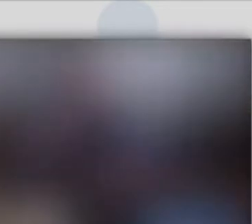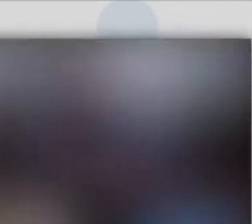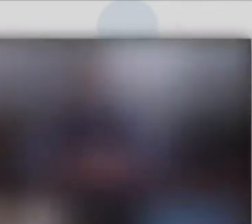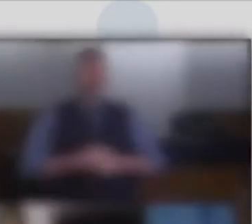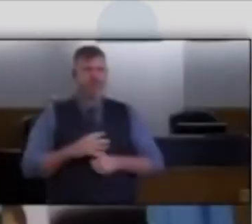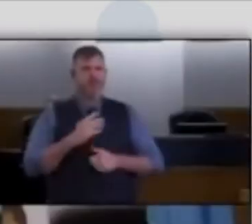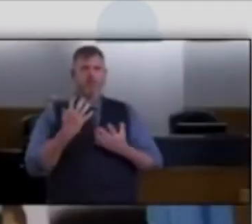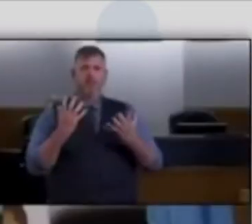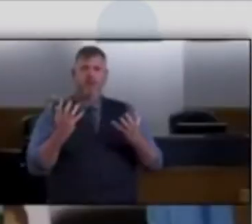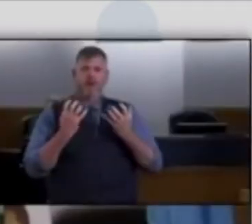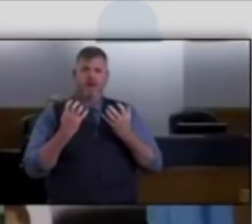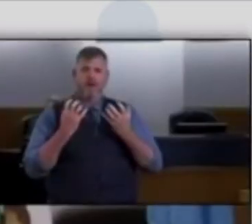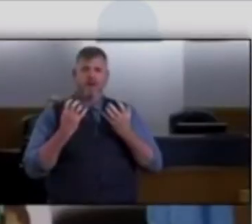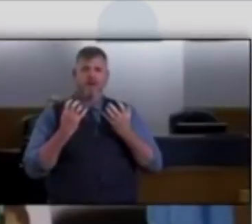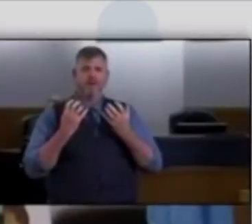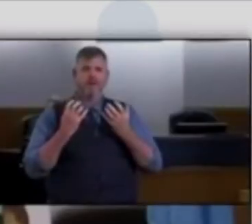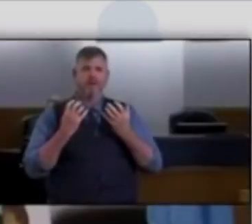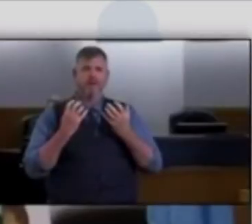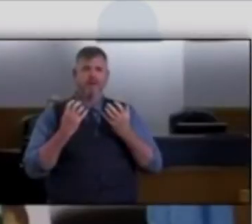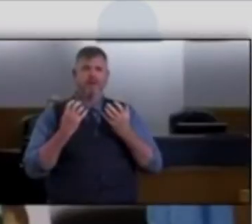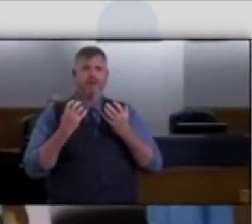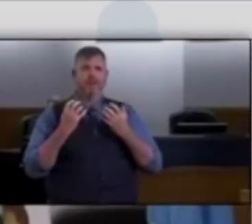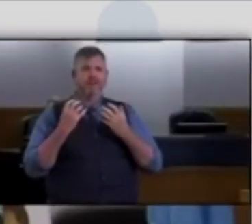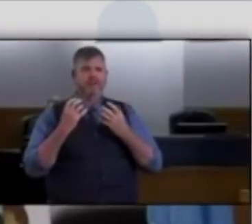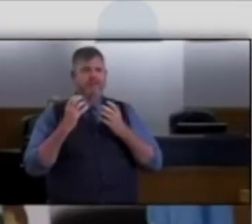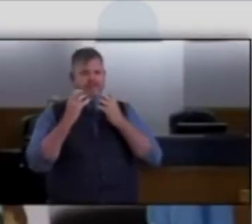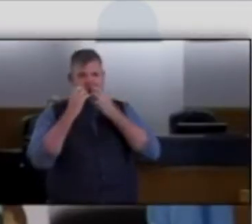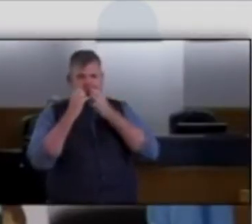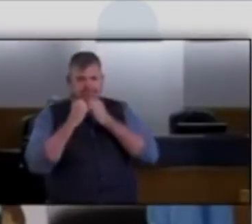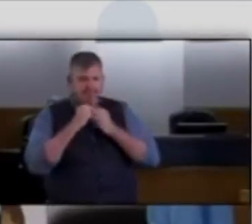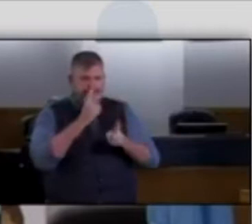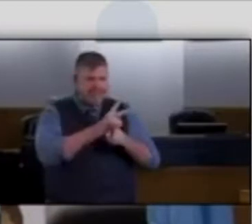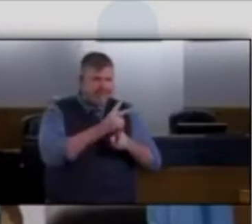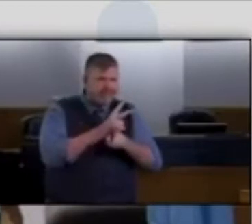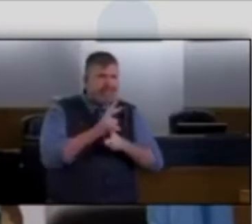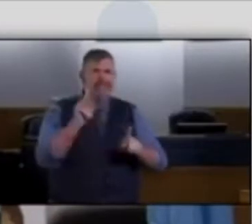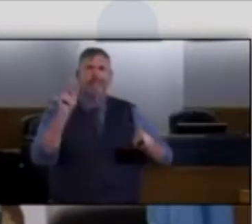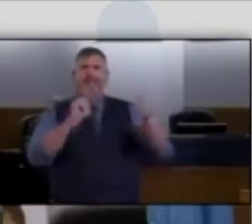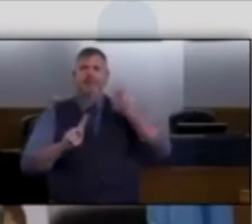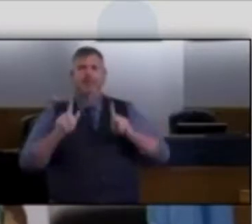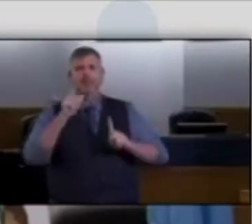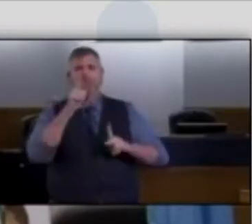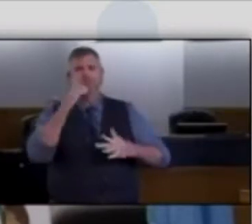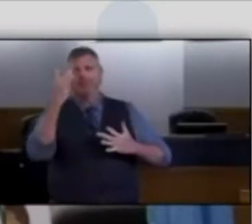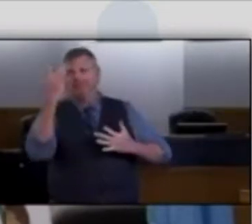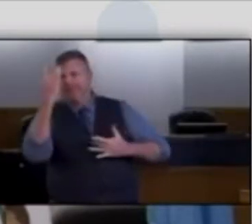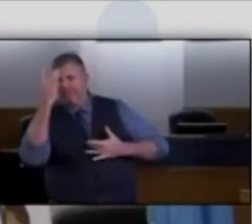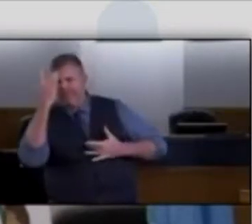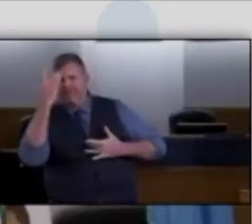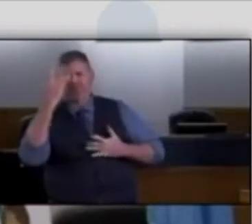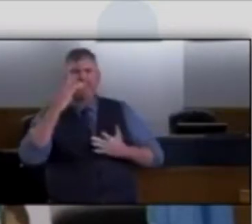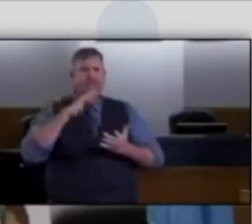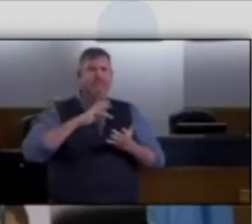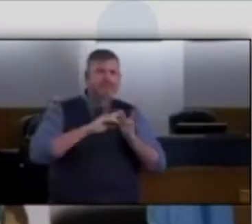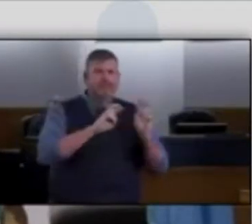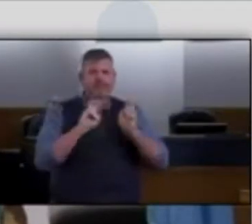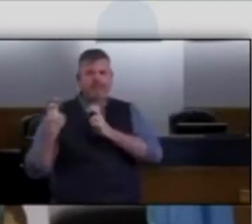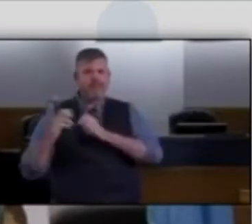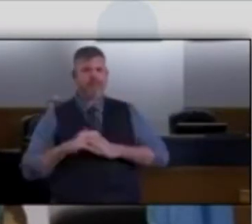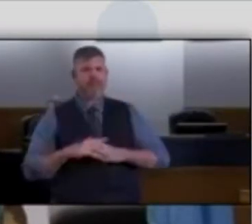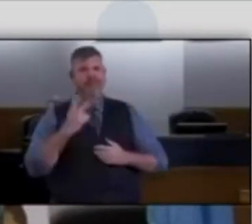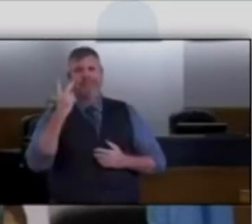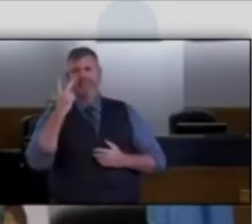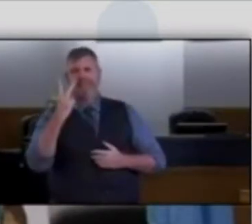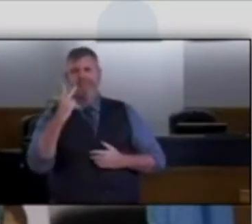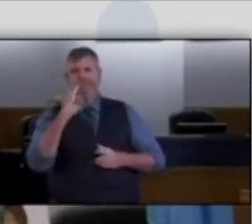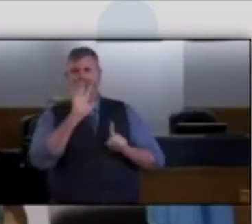community. This virus has proven time and again in communities around the country and around the world that